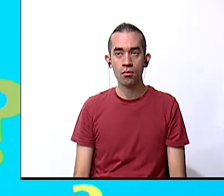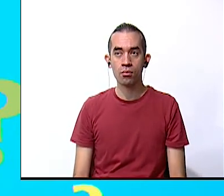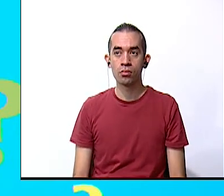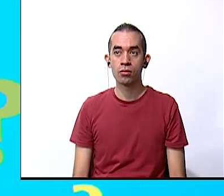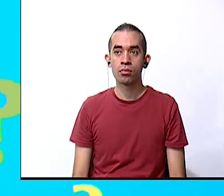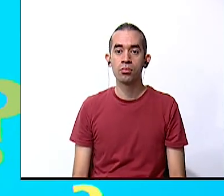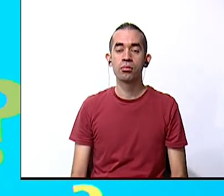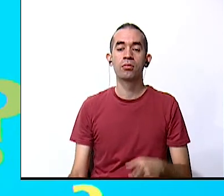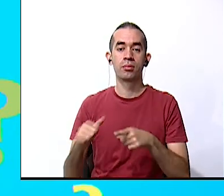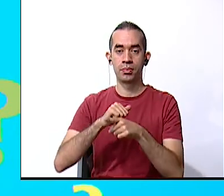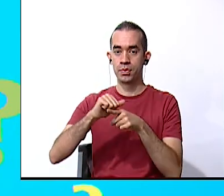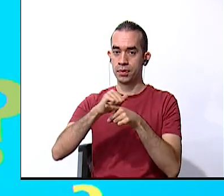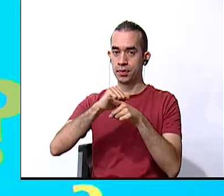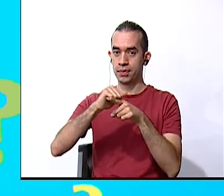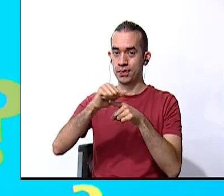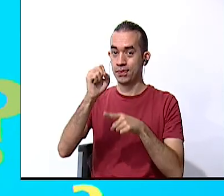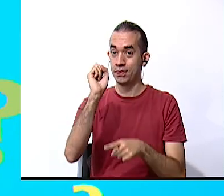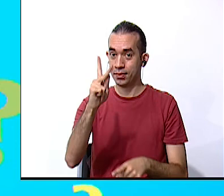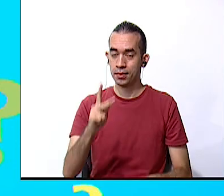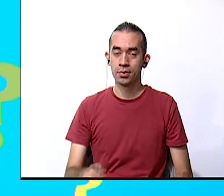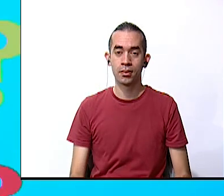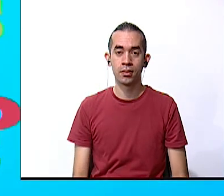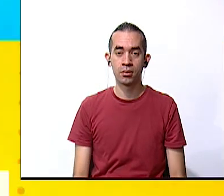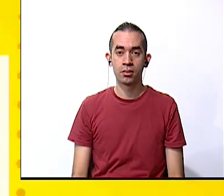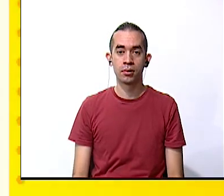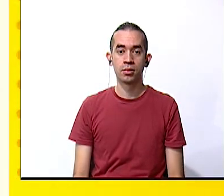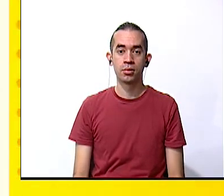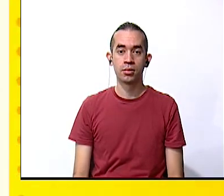this practice, okay?